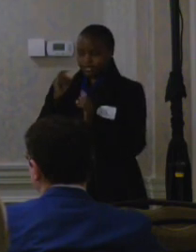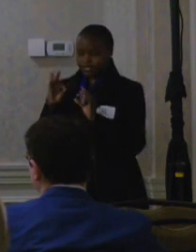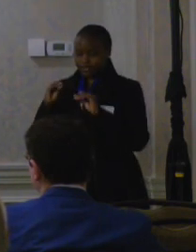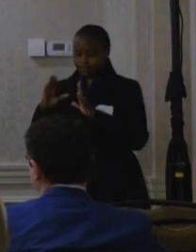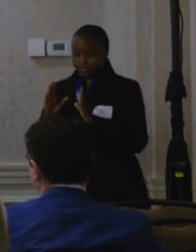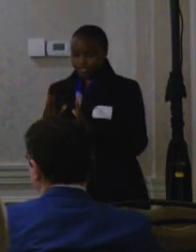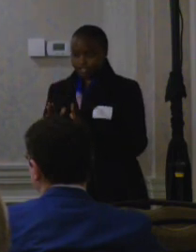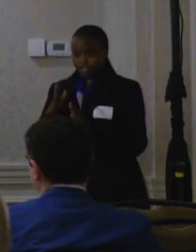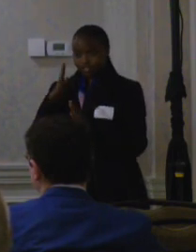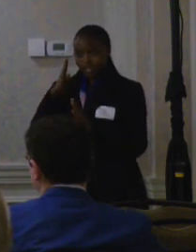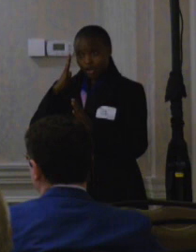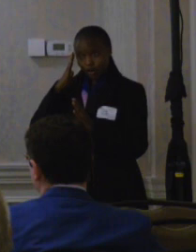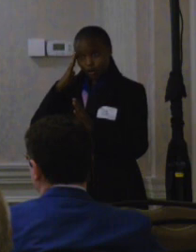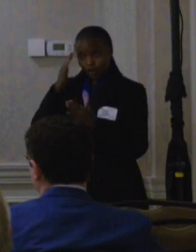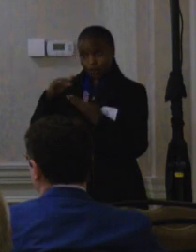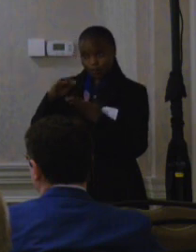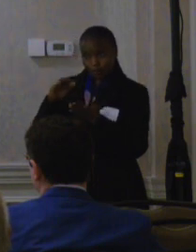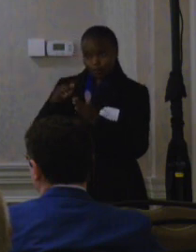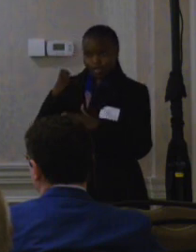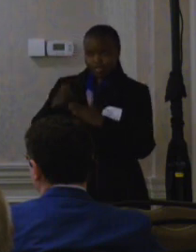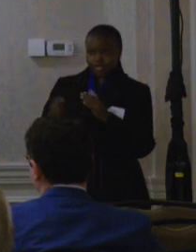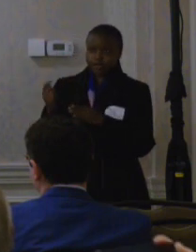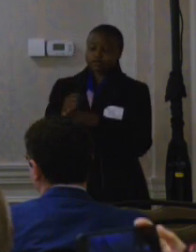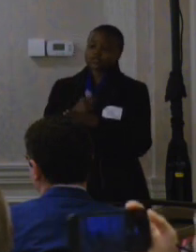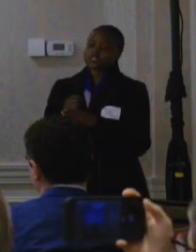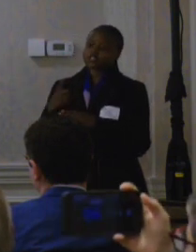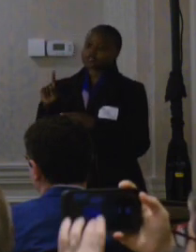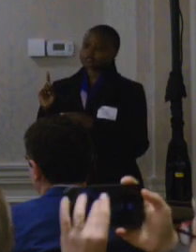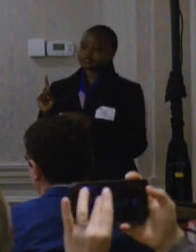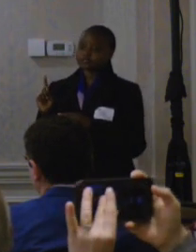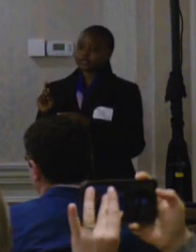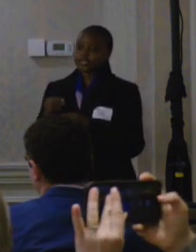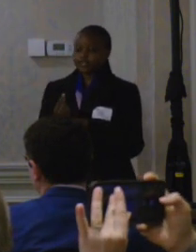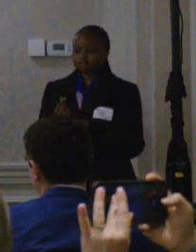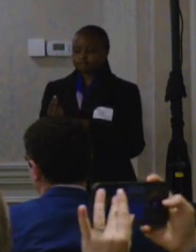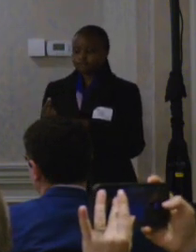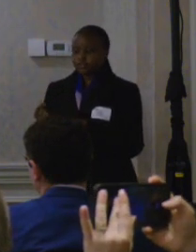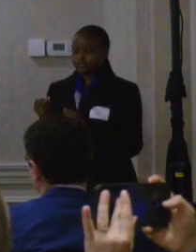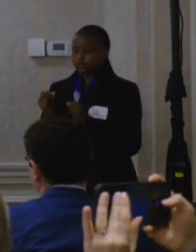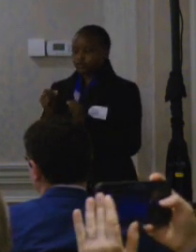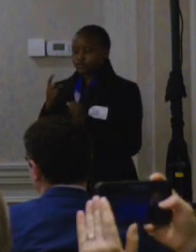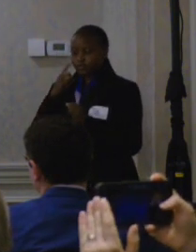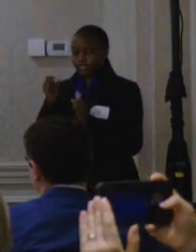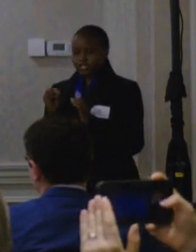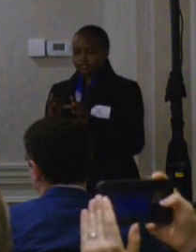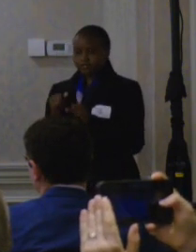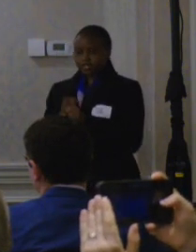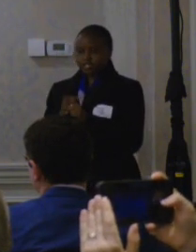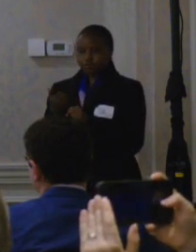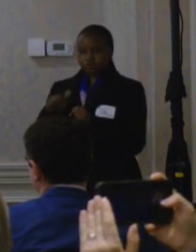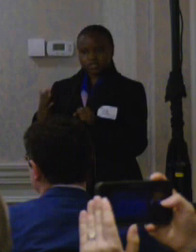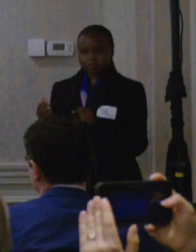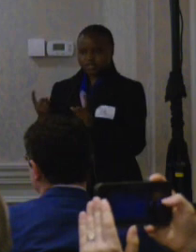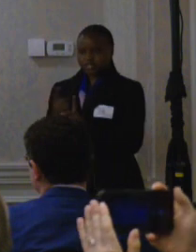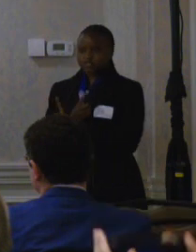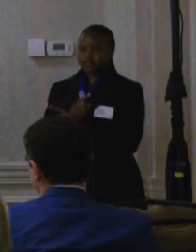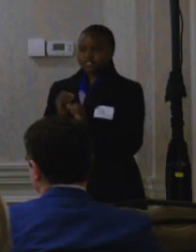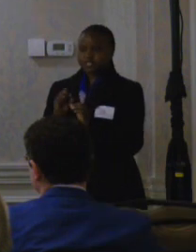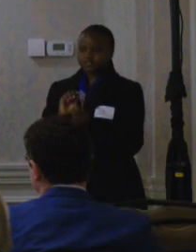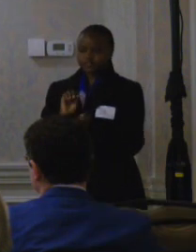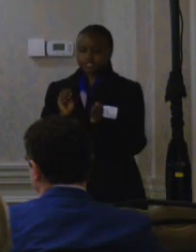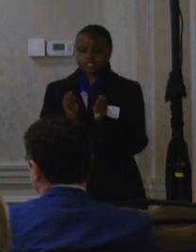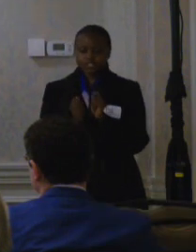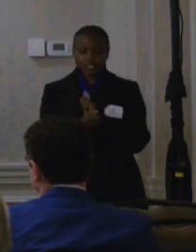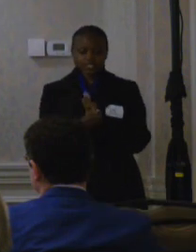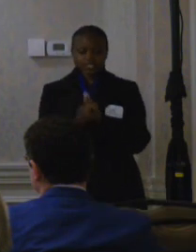teachers know more at the end of the training, right? And then very few see whether teachers do anything differently and whether that translates